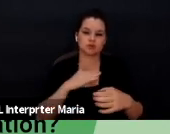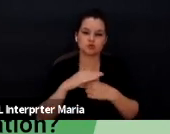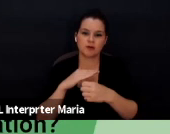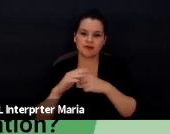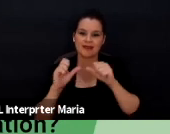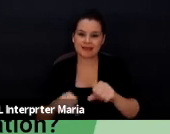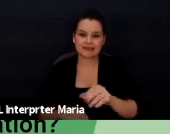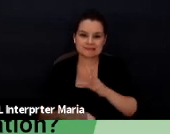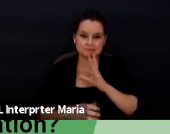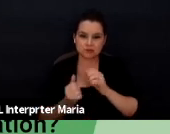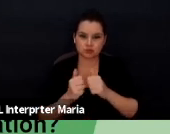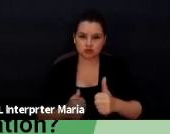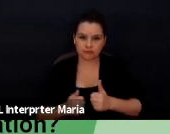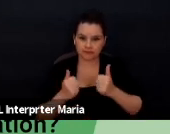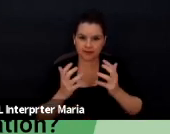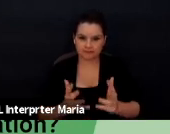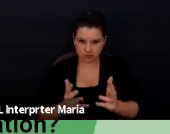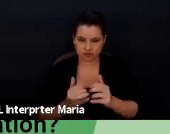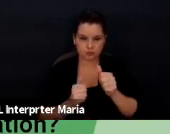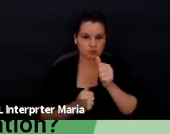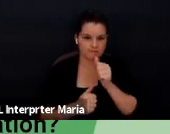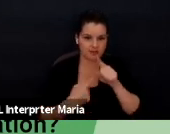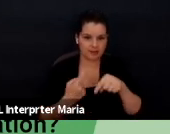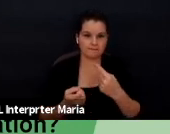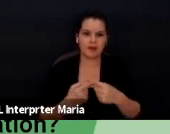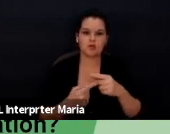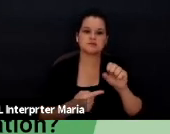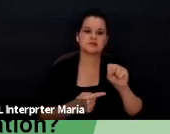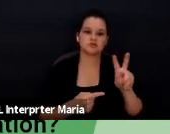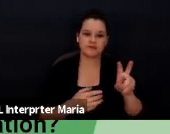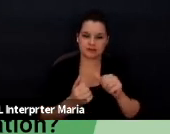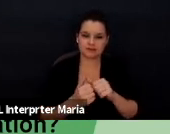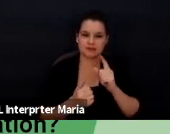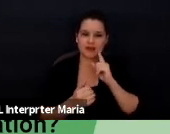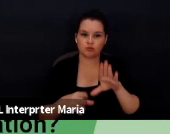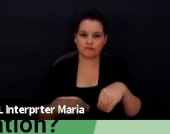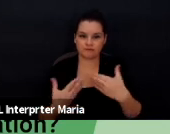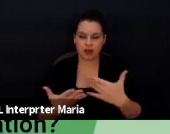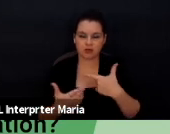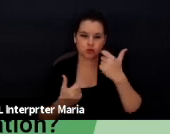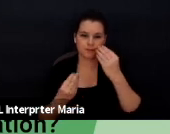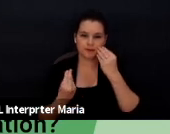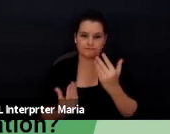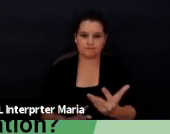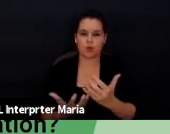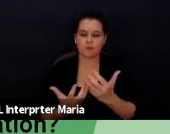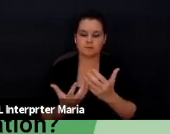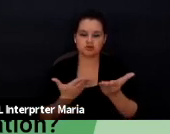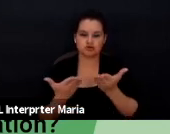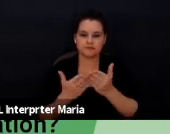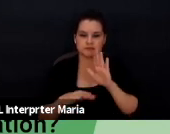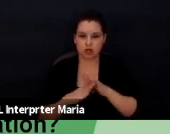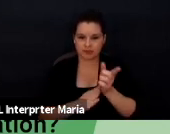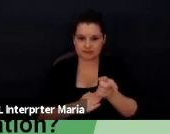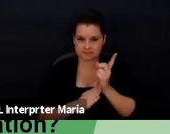survivors privately about sexual violence and have resources to provide trauma-informed services on the spot.